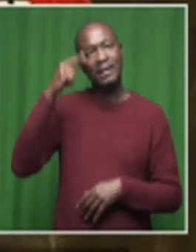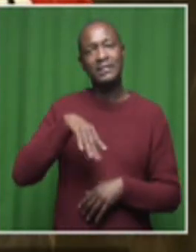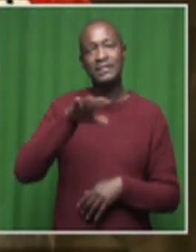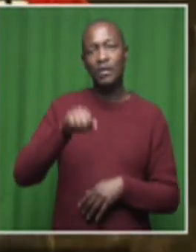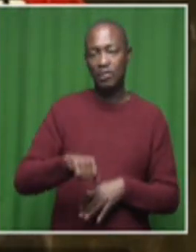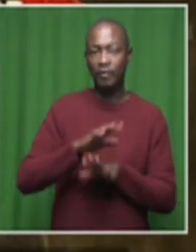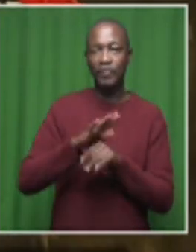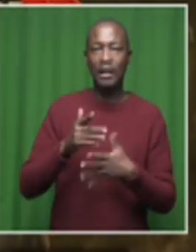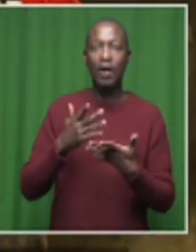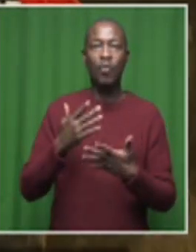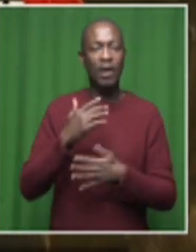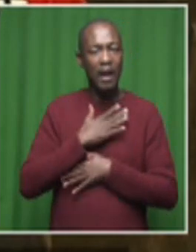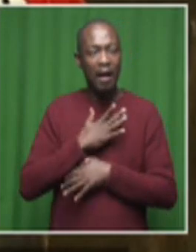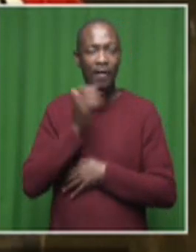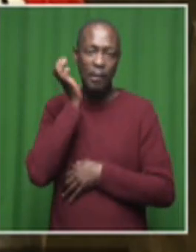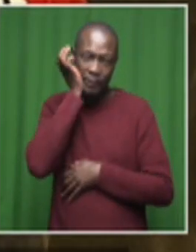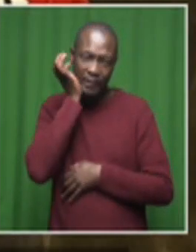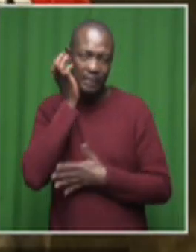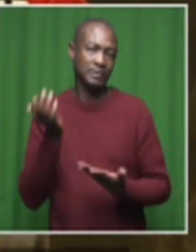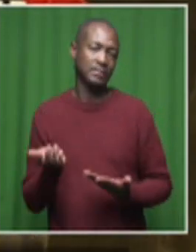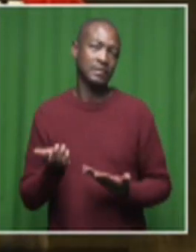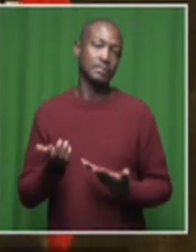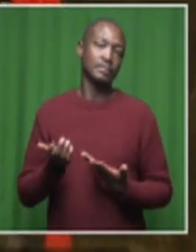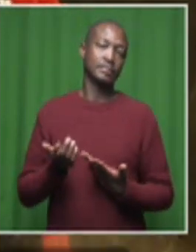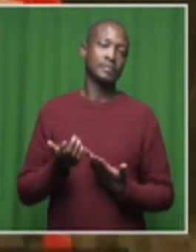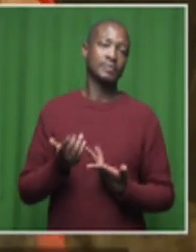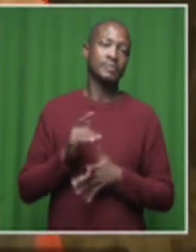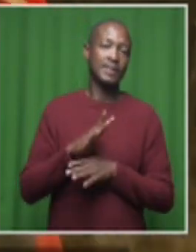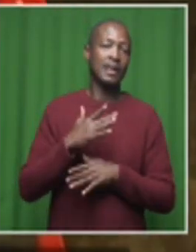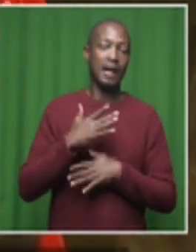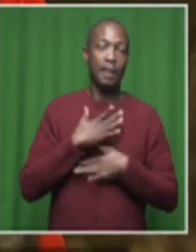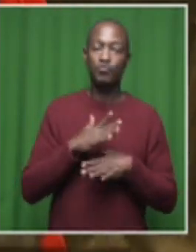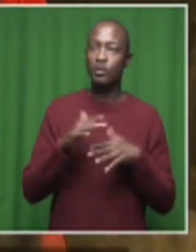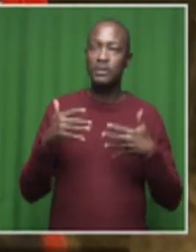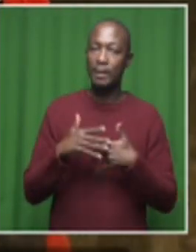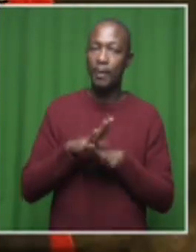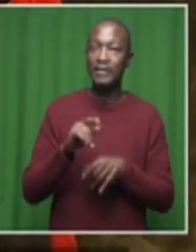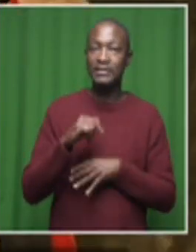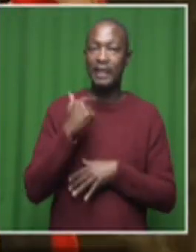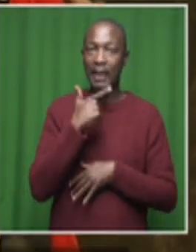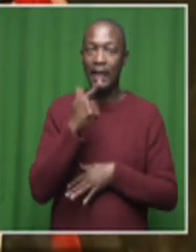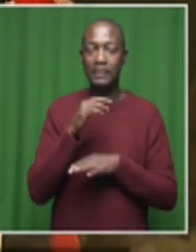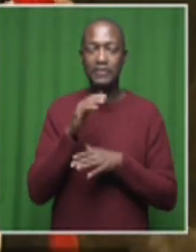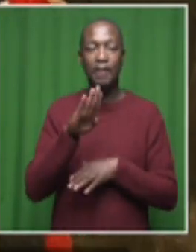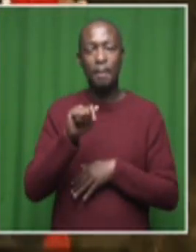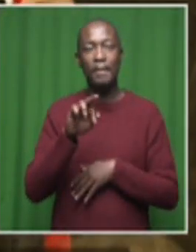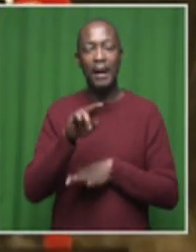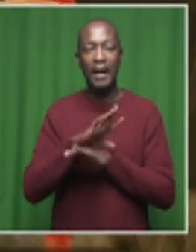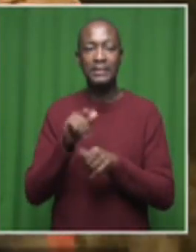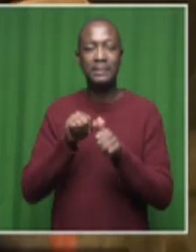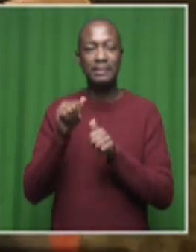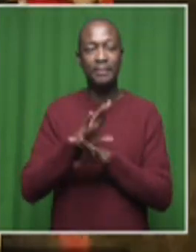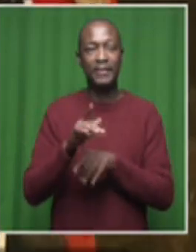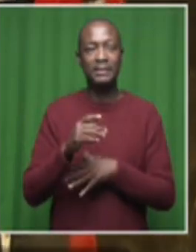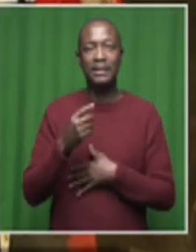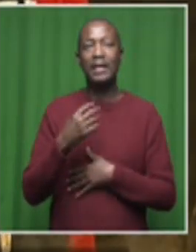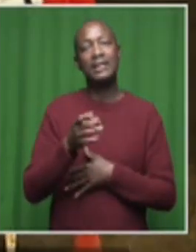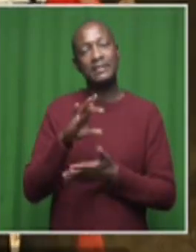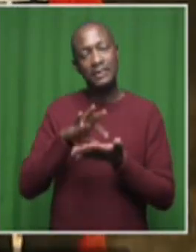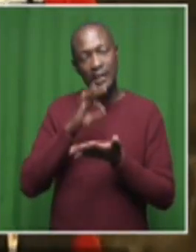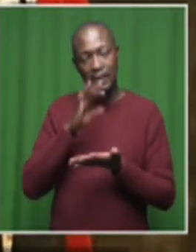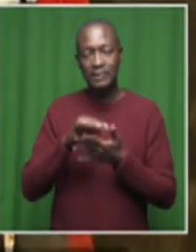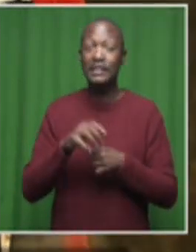our peanuts, we love our peanut butter. So I'm actually not surprised that lunch bar is actually one of the best snacks. So yeah, that's how